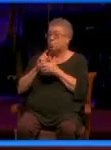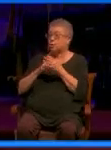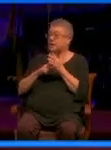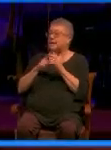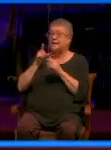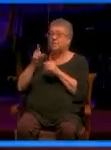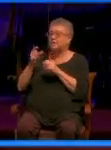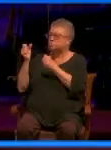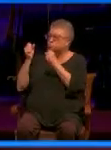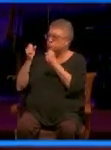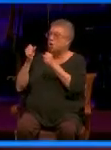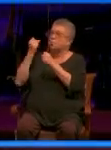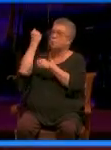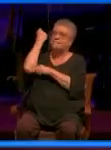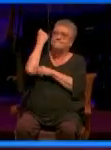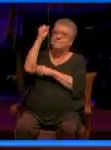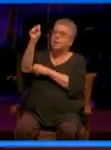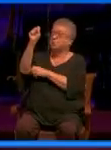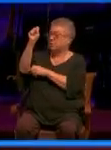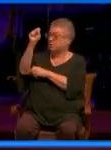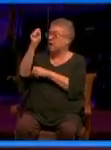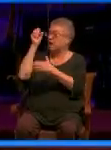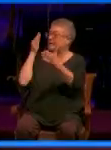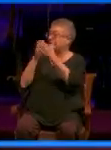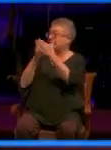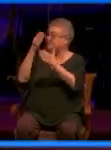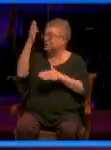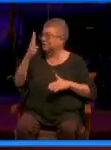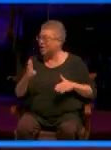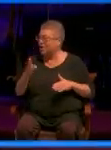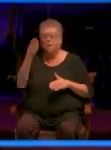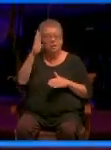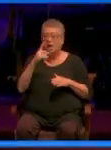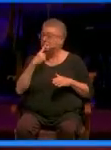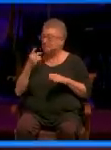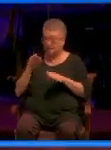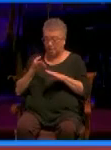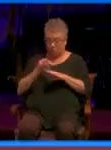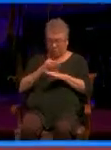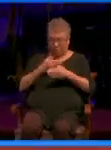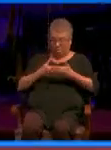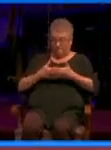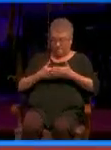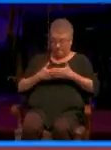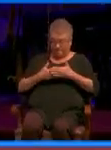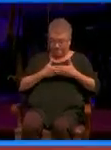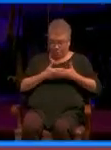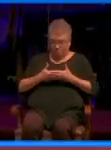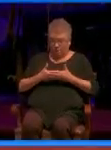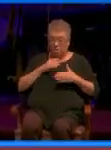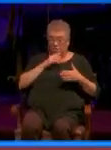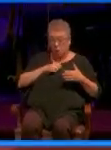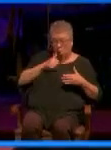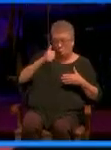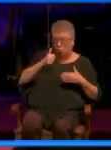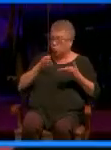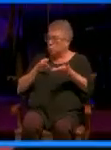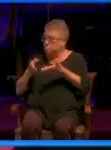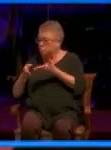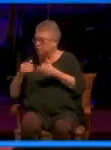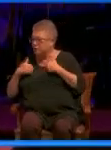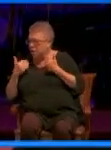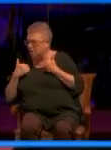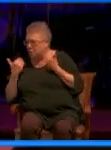direct rebellion against the oracle of God. God said before they were born, the older shall serve the younger.